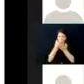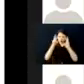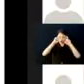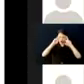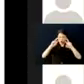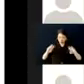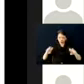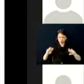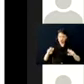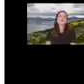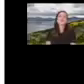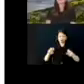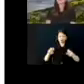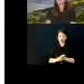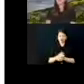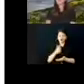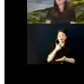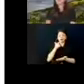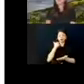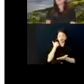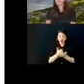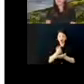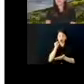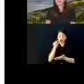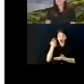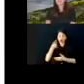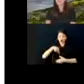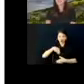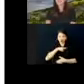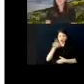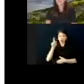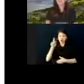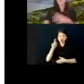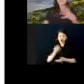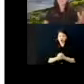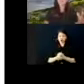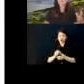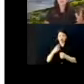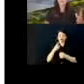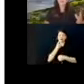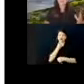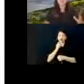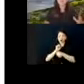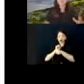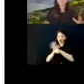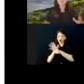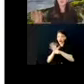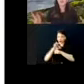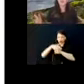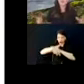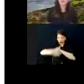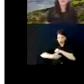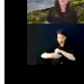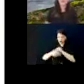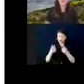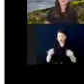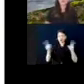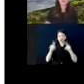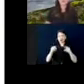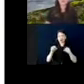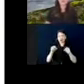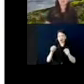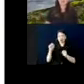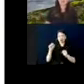important for us to be able to say something about COVID, especially since, the pandemic happened so quickly. And I think everyone really felt like they